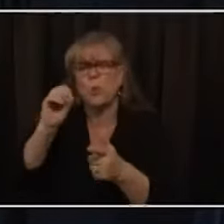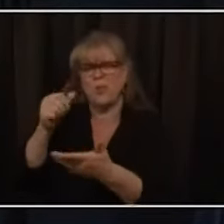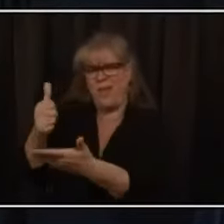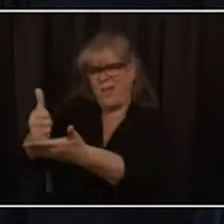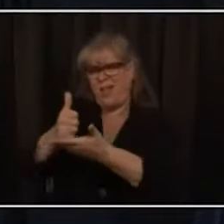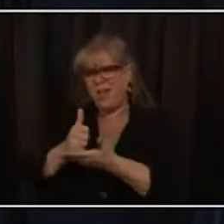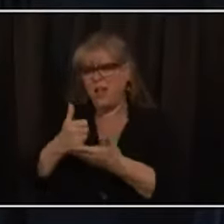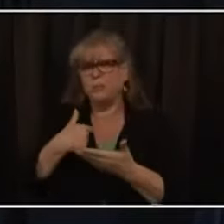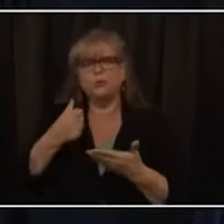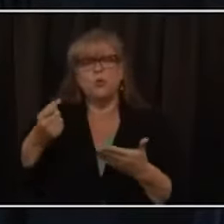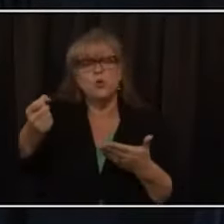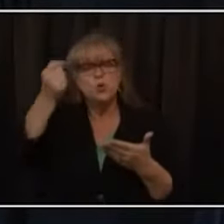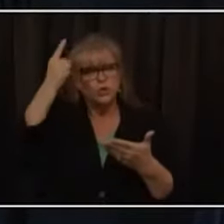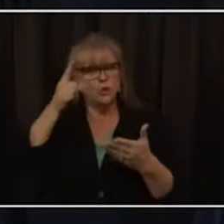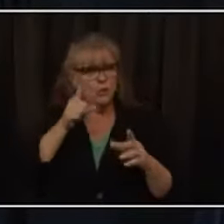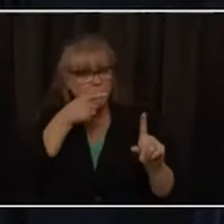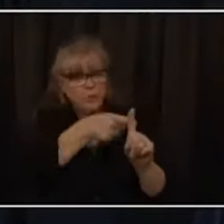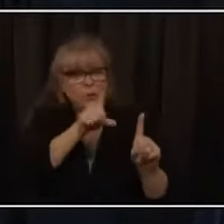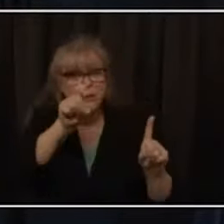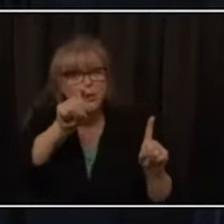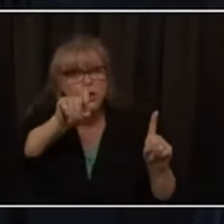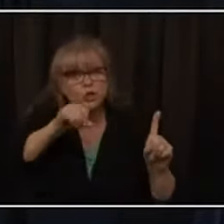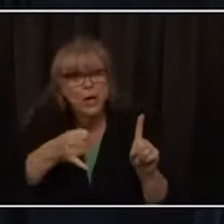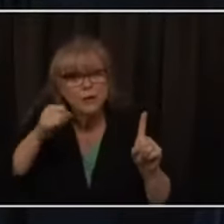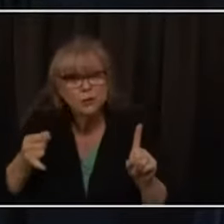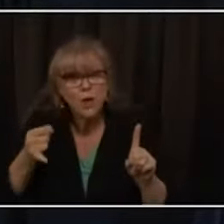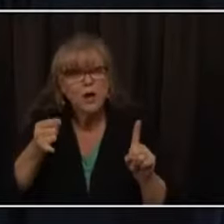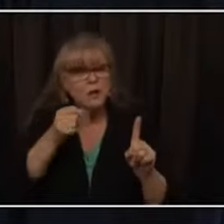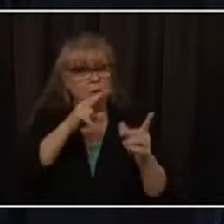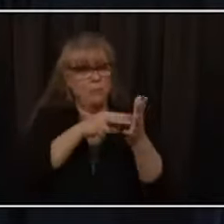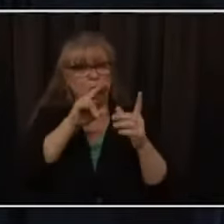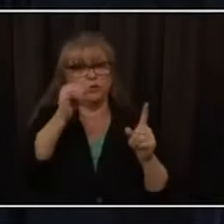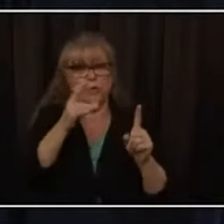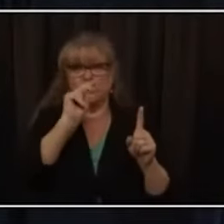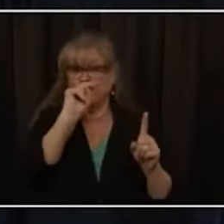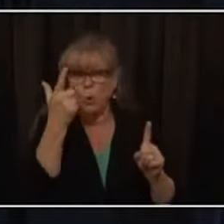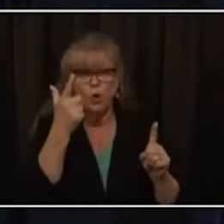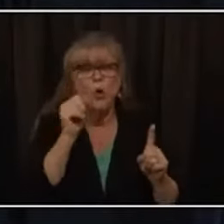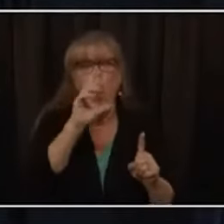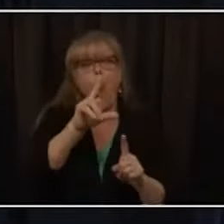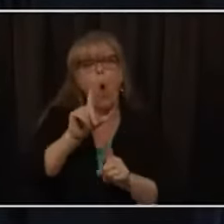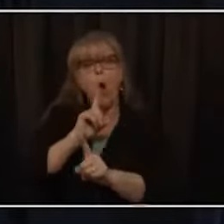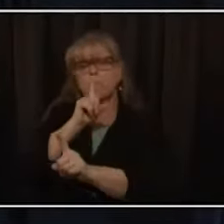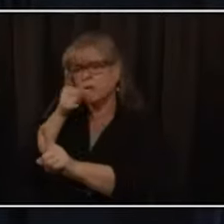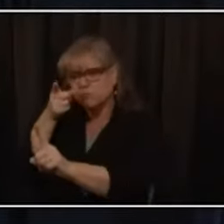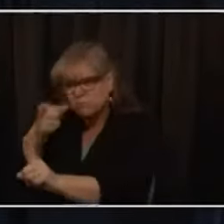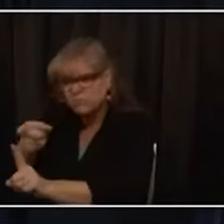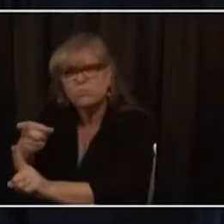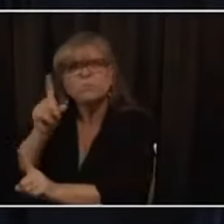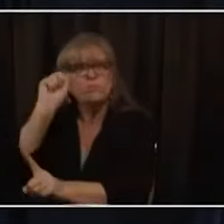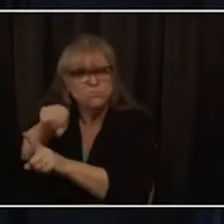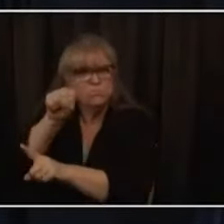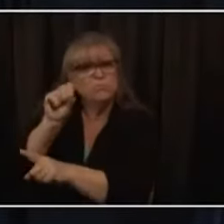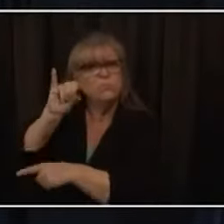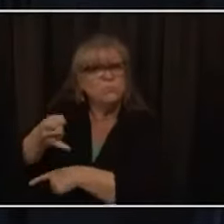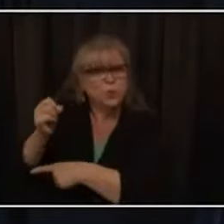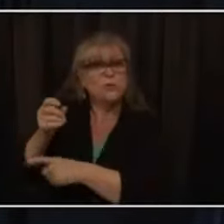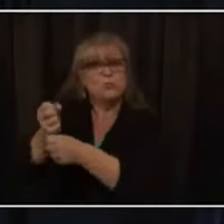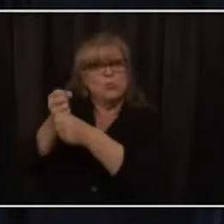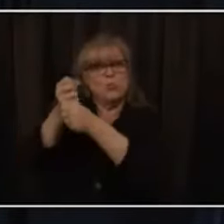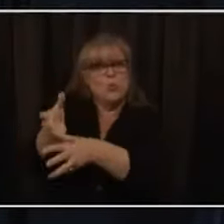more associated with vaccination? Tomorrow, the Advisory Committee on Immunization Practices will meet.